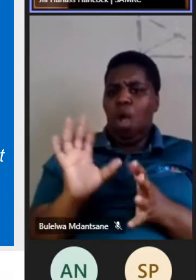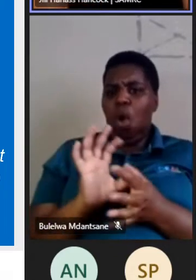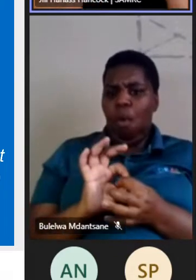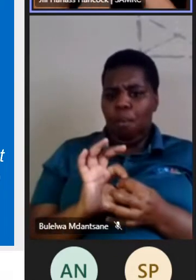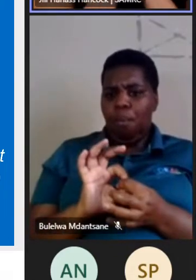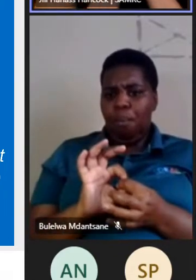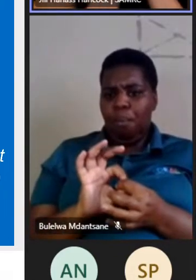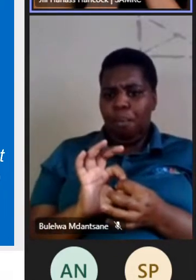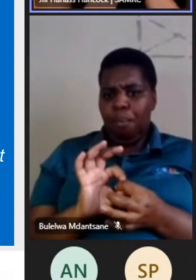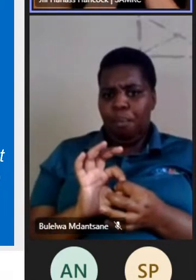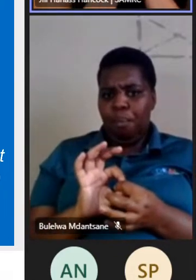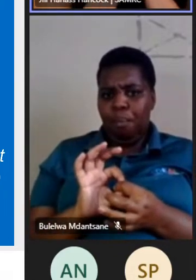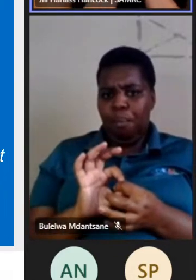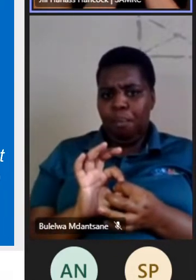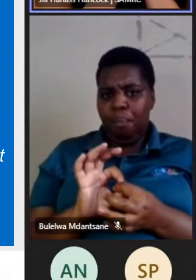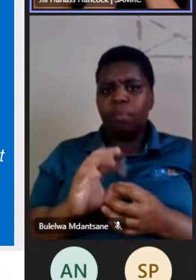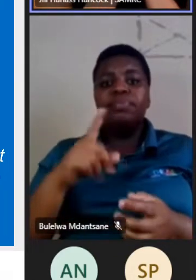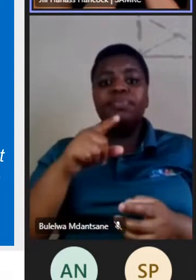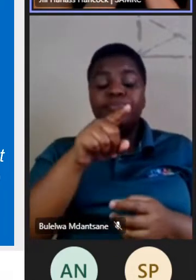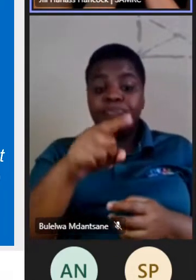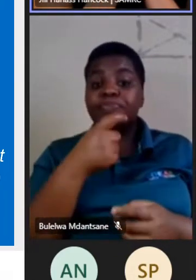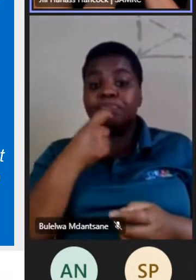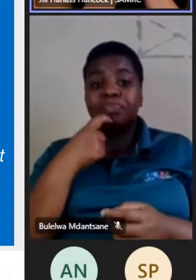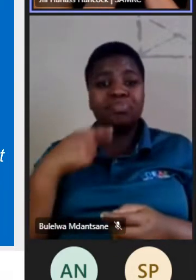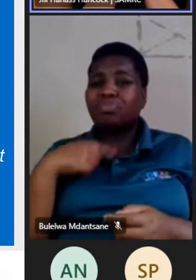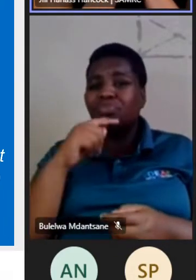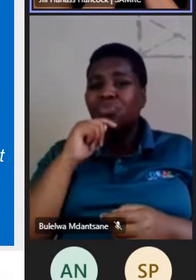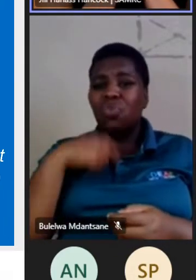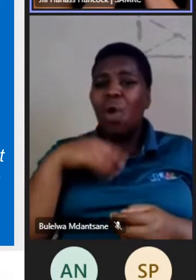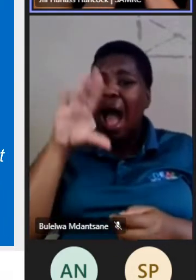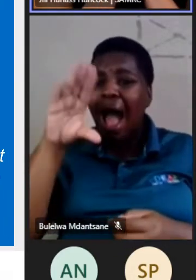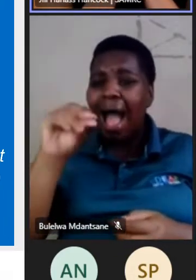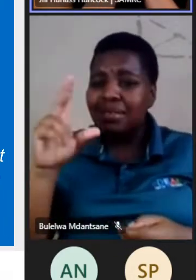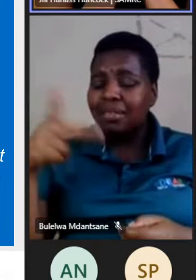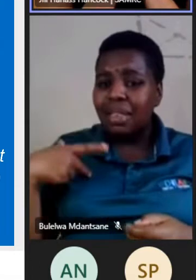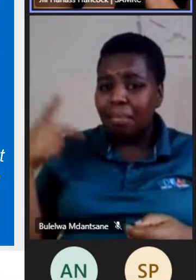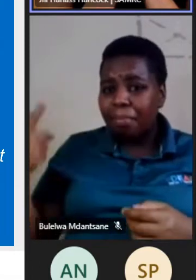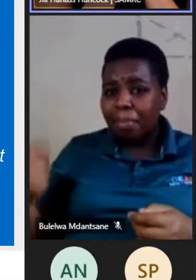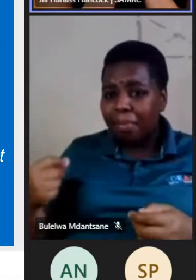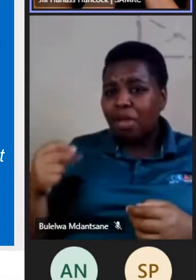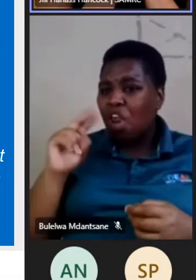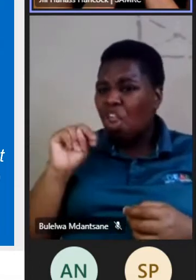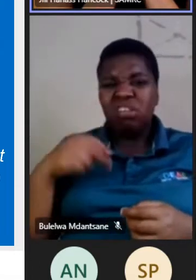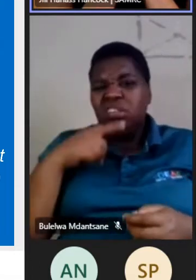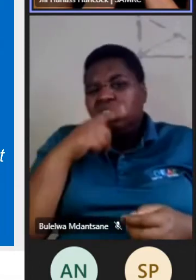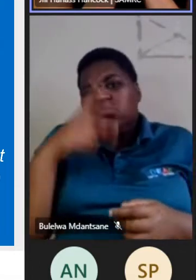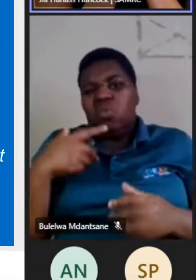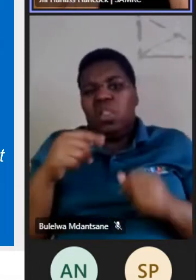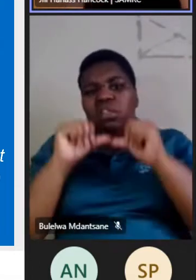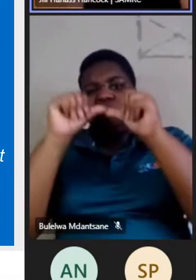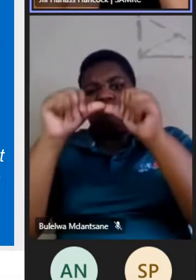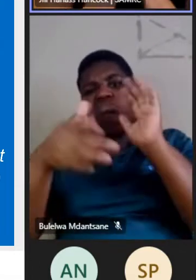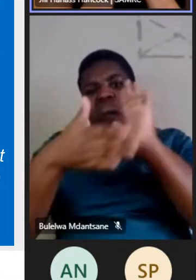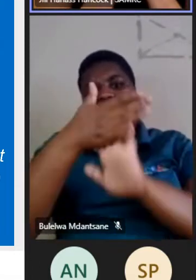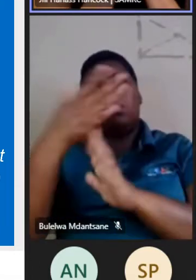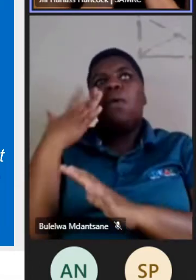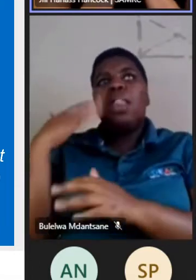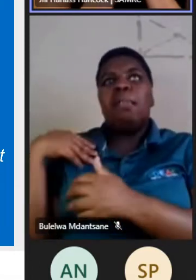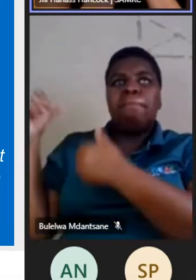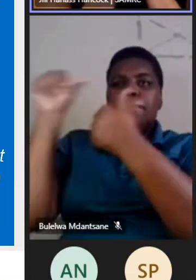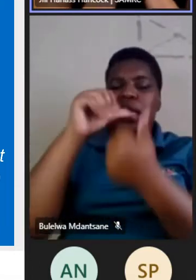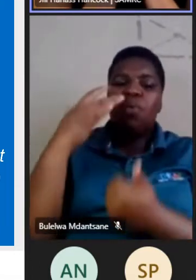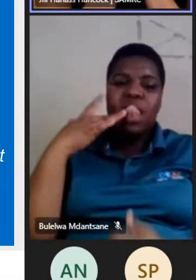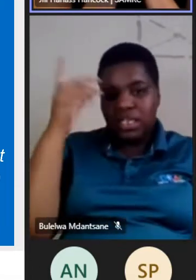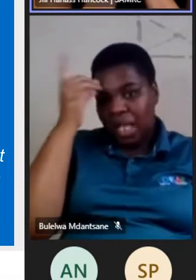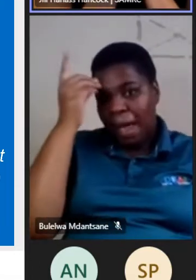it, contraceptives. I just said I will continue when I'm back in Durban during level 5 in 2020.